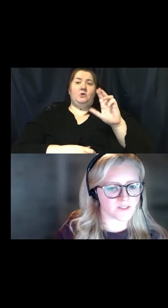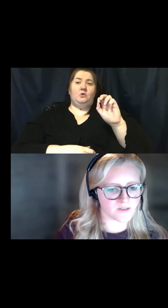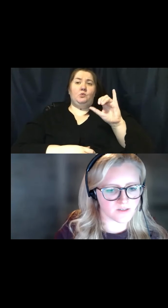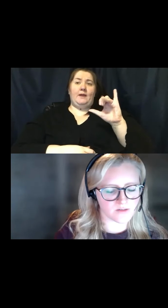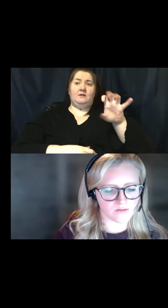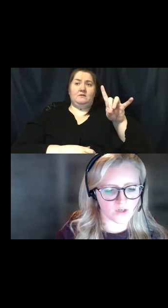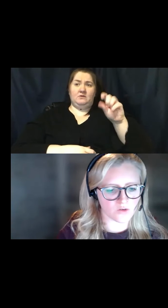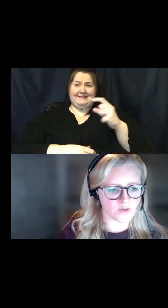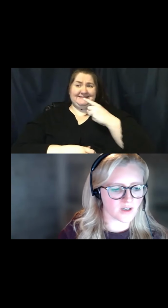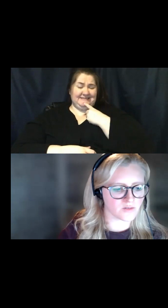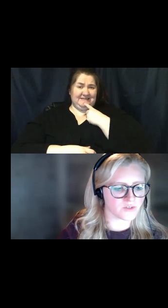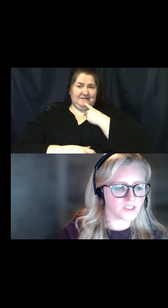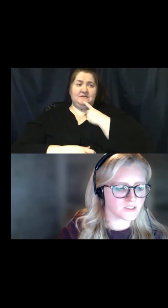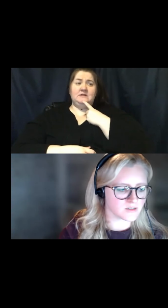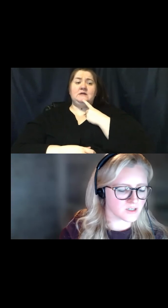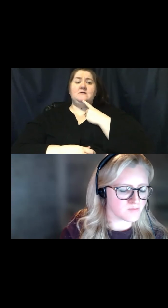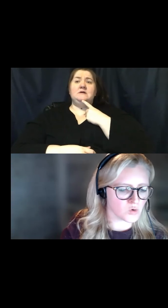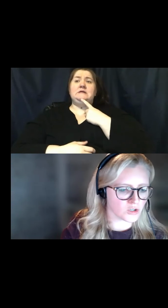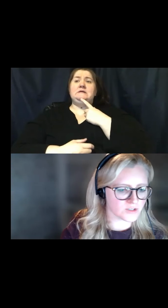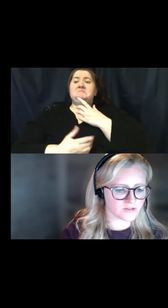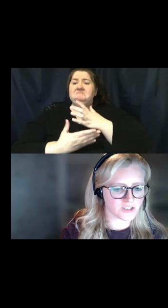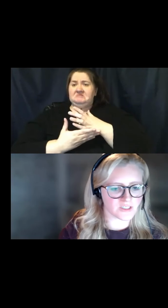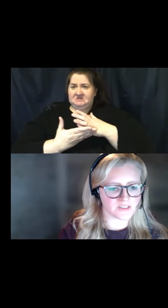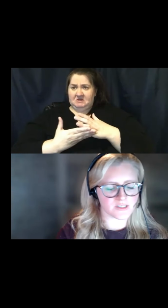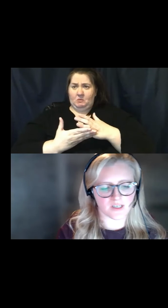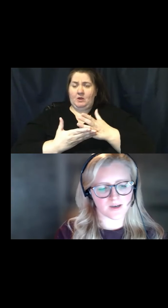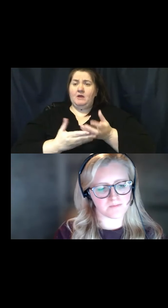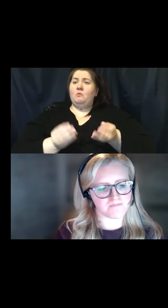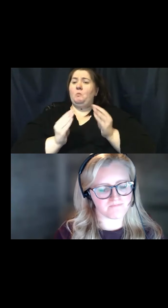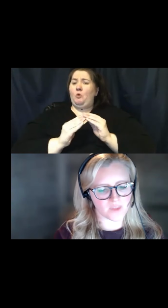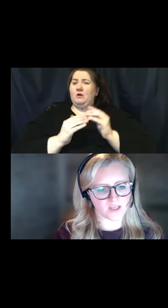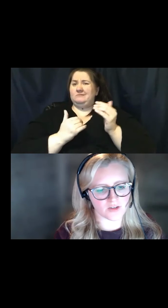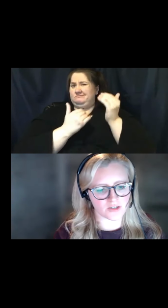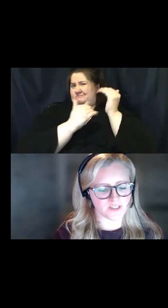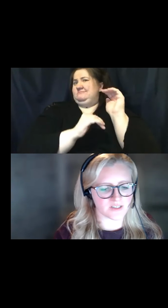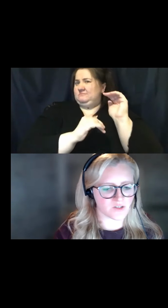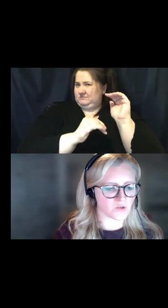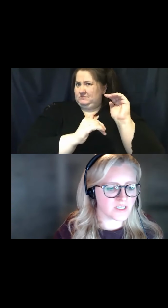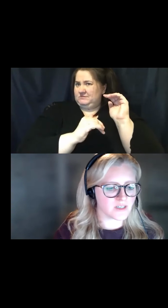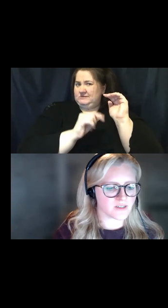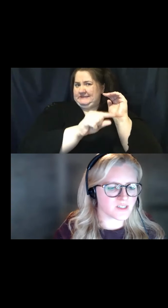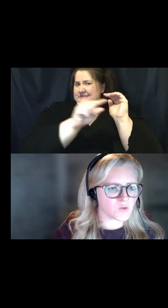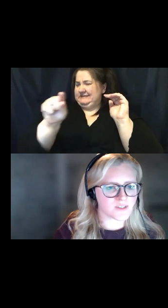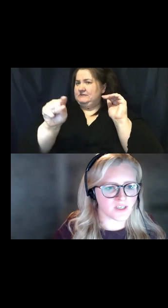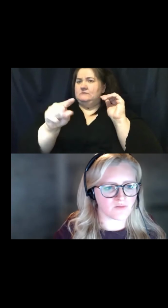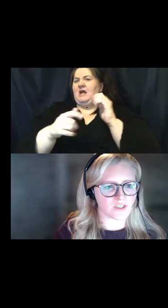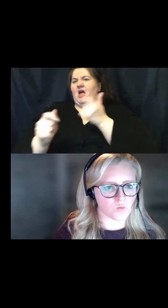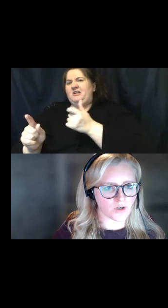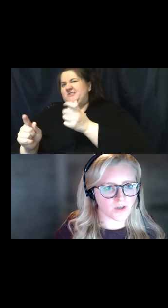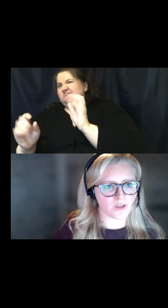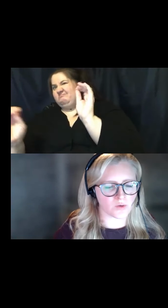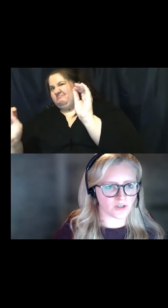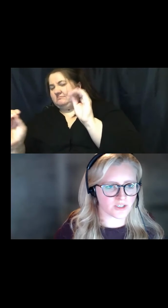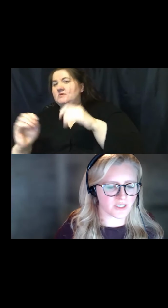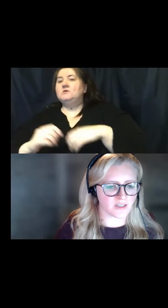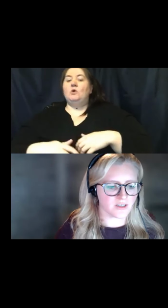some places where we have more restrictions than others, and so the sequencing of this